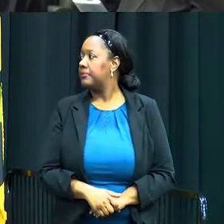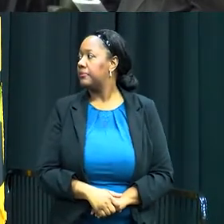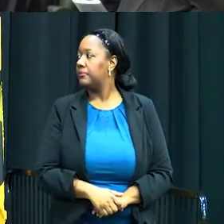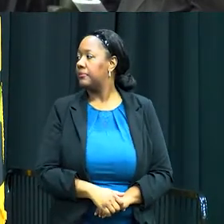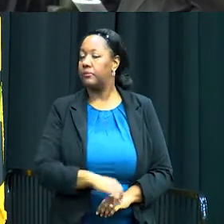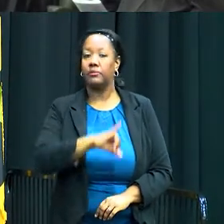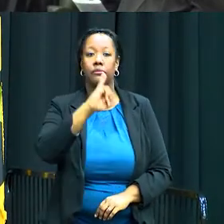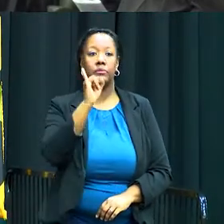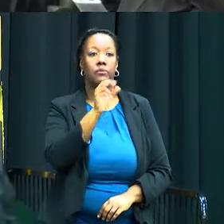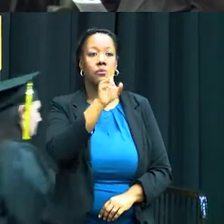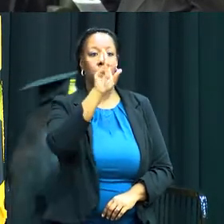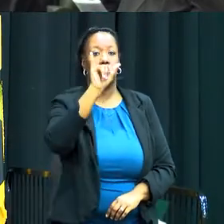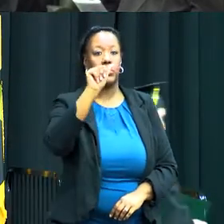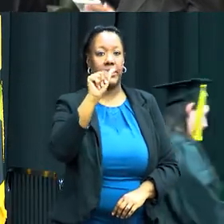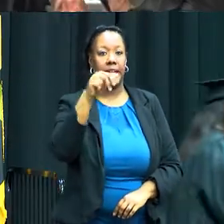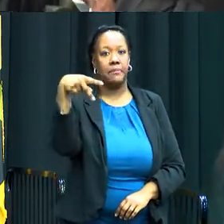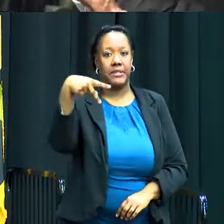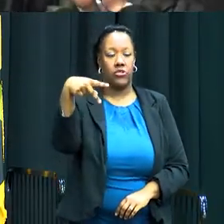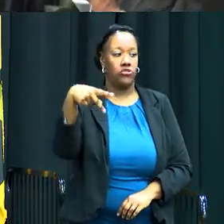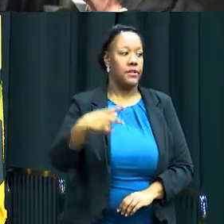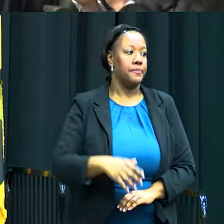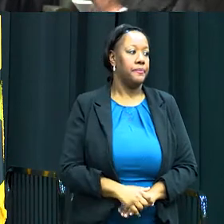Julia Annette Pistachio.